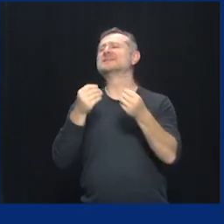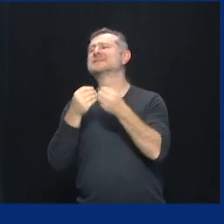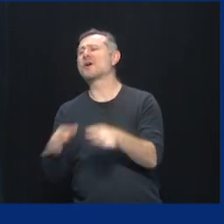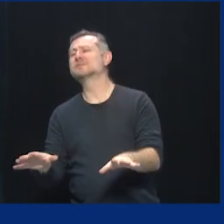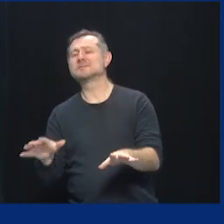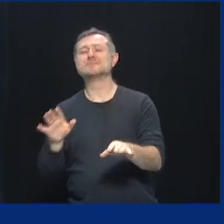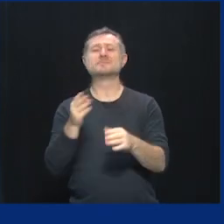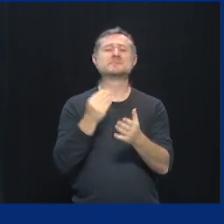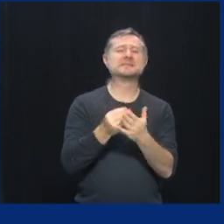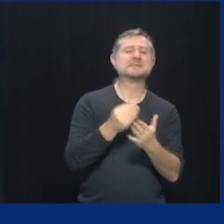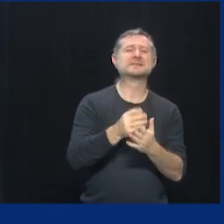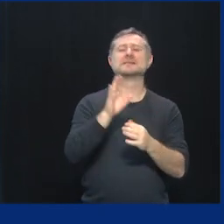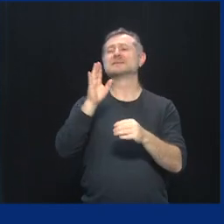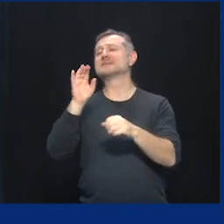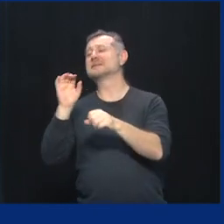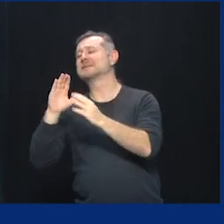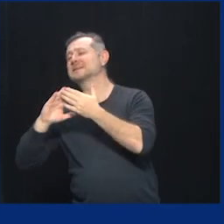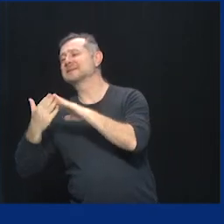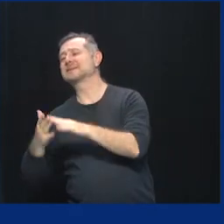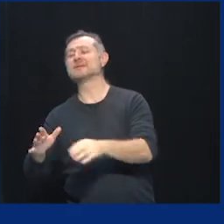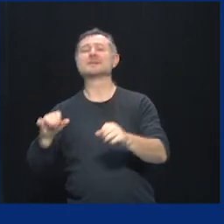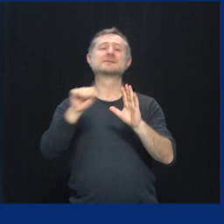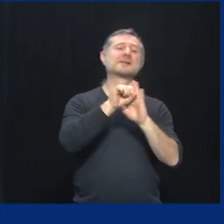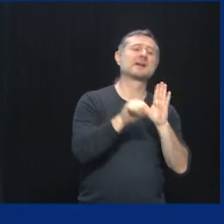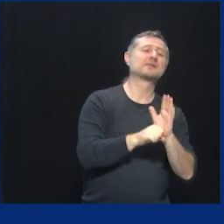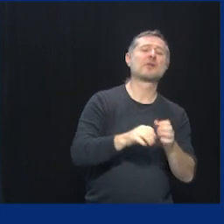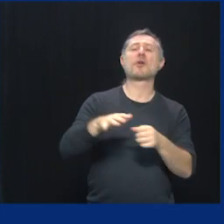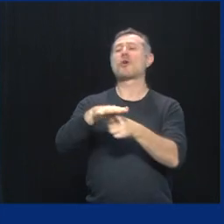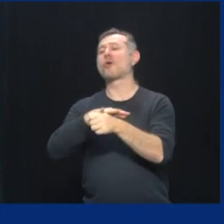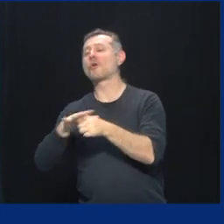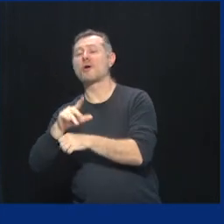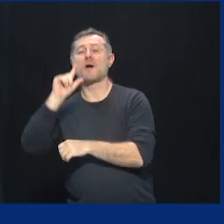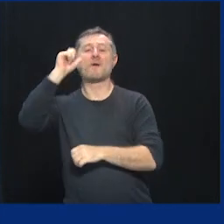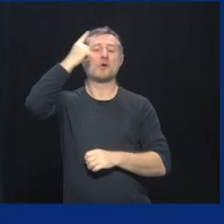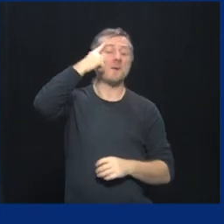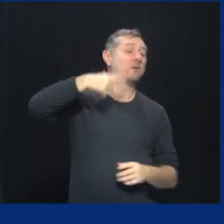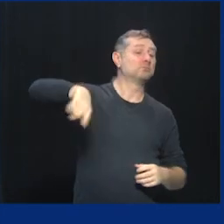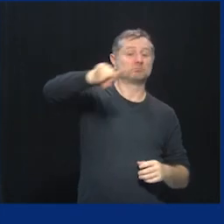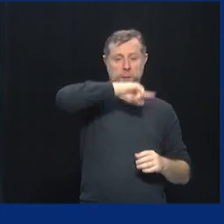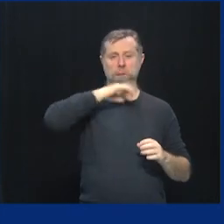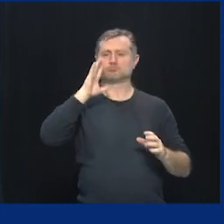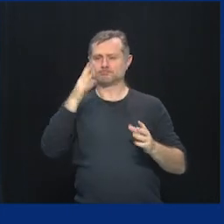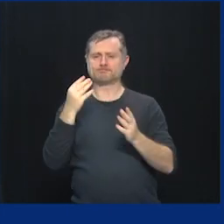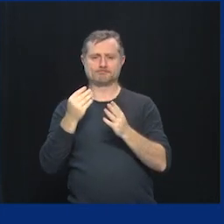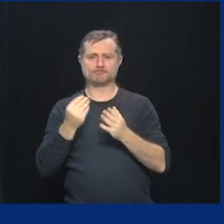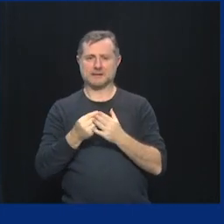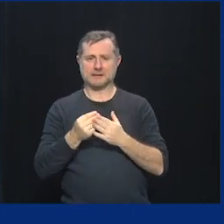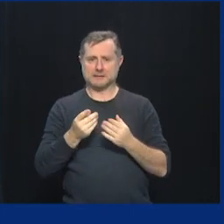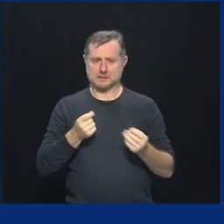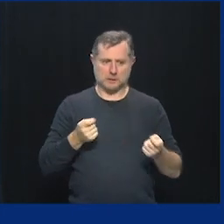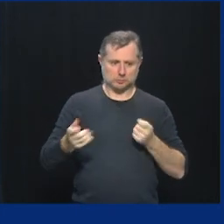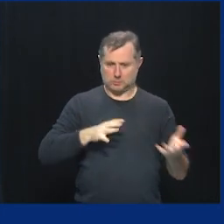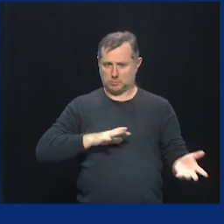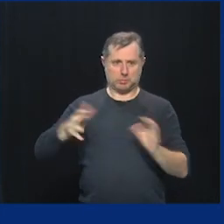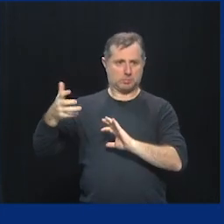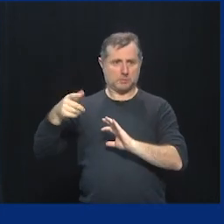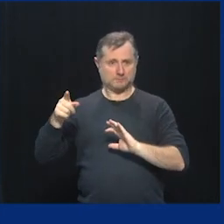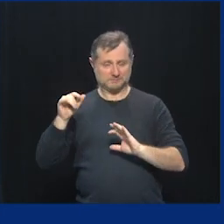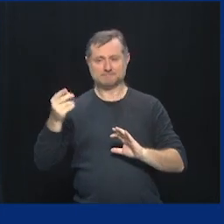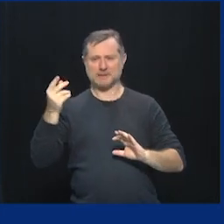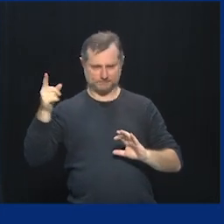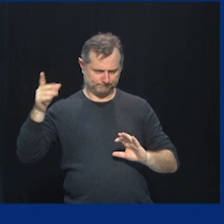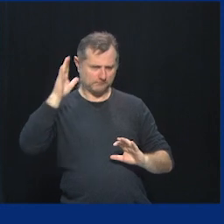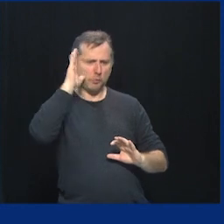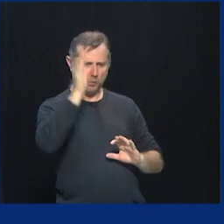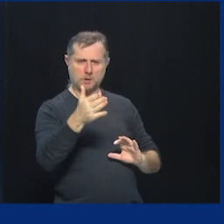other local governments for the amount of money that they've had to lay out to deal with this crisis. And I will make sure, as I have in the